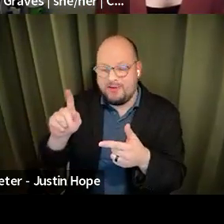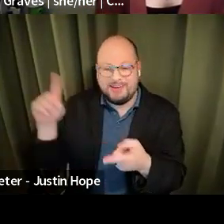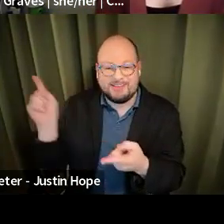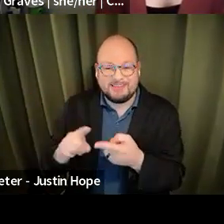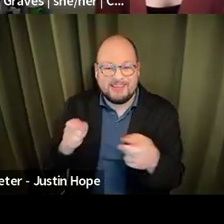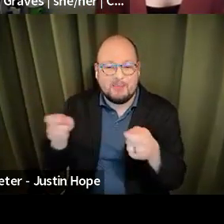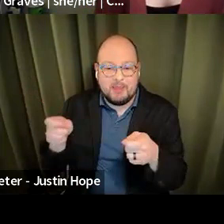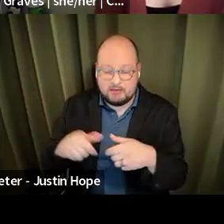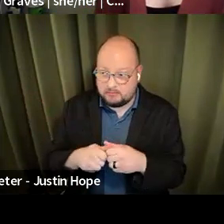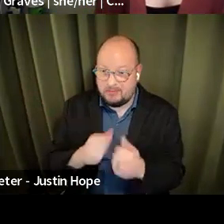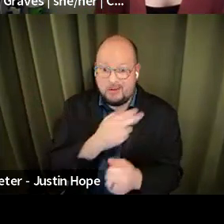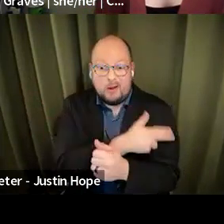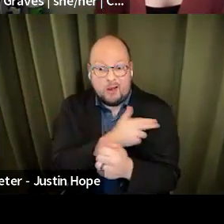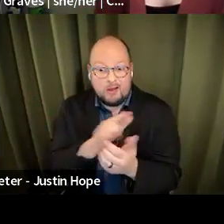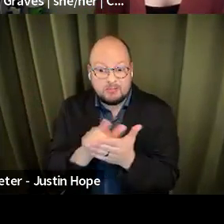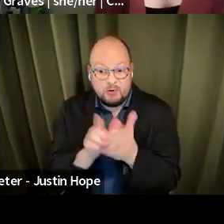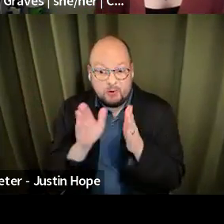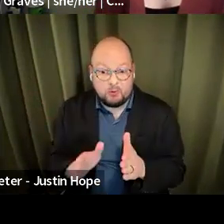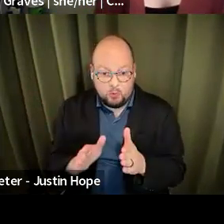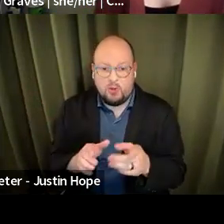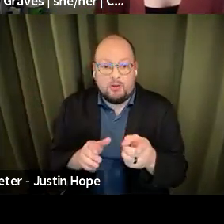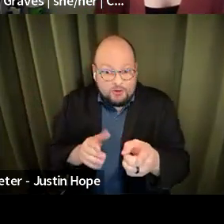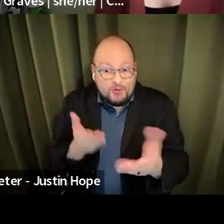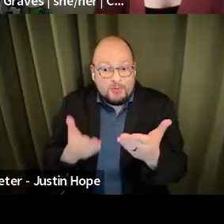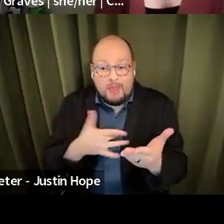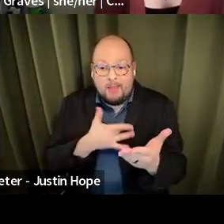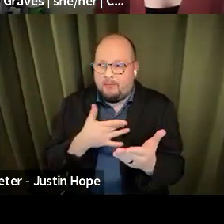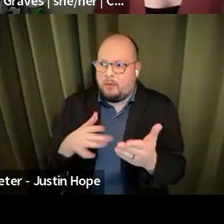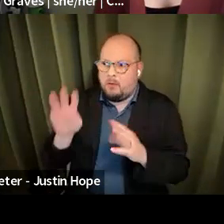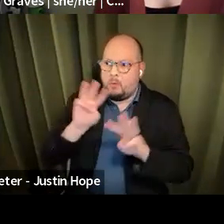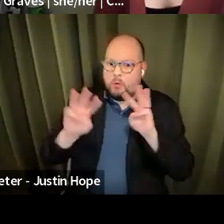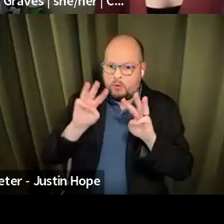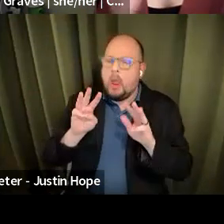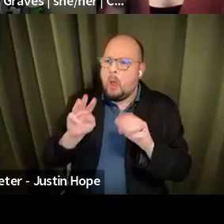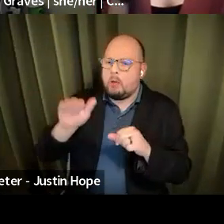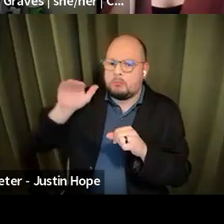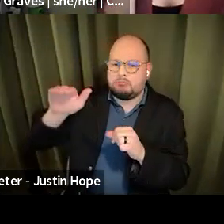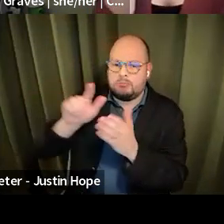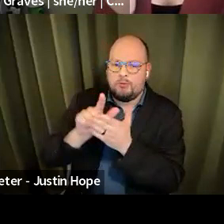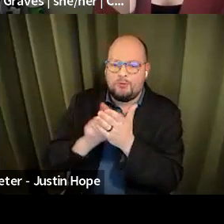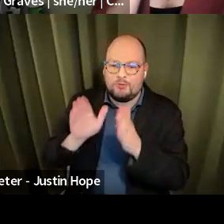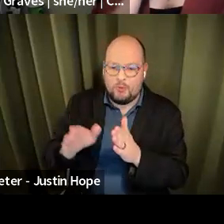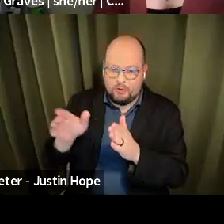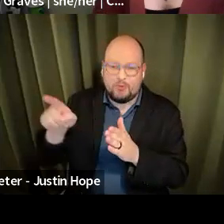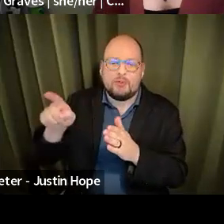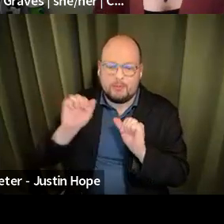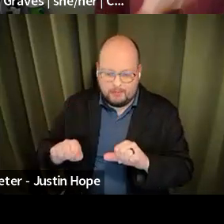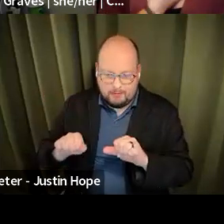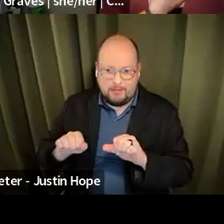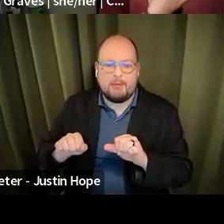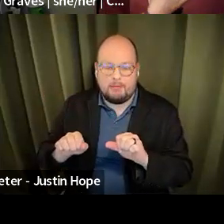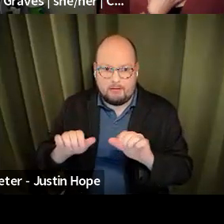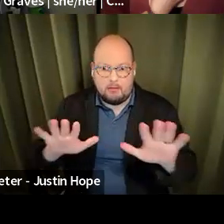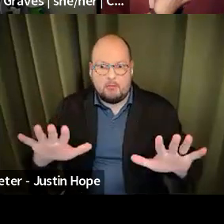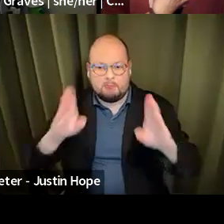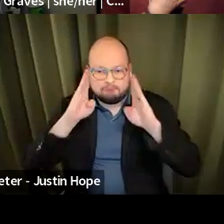you're concerned about something, raise the issue so that others are aware of it. Go ahead, Darcy. Sure. Yeah, no,